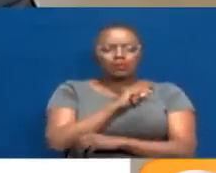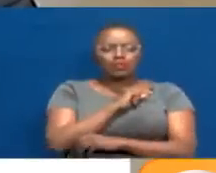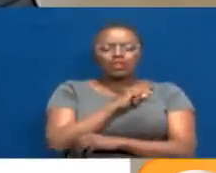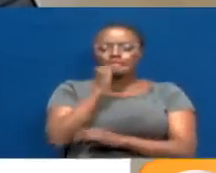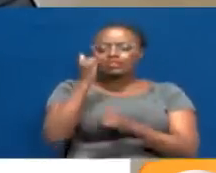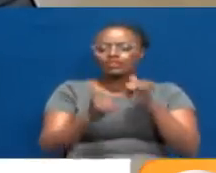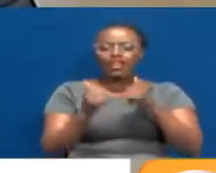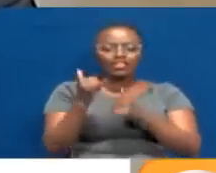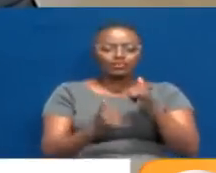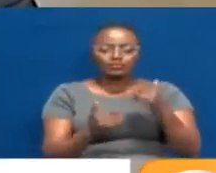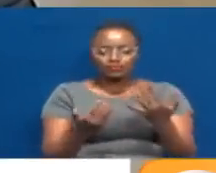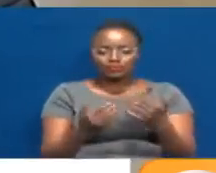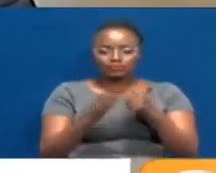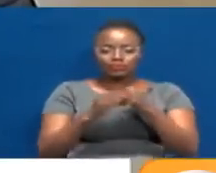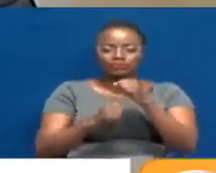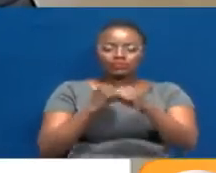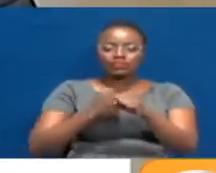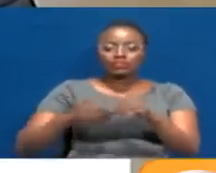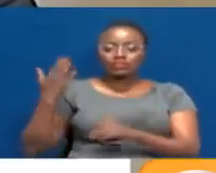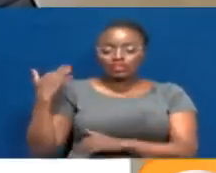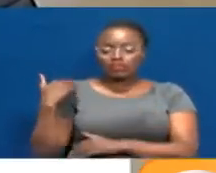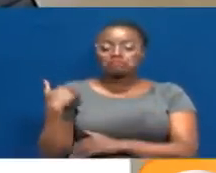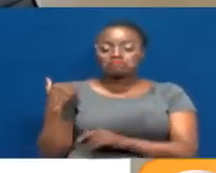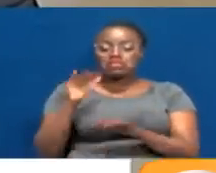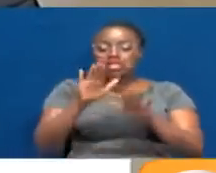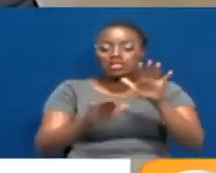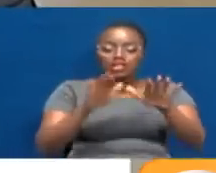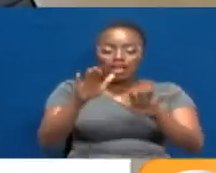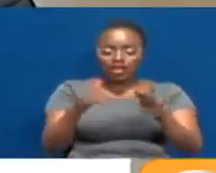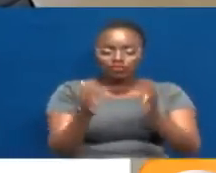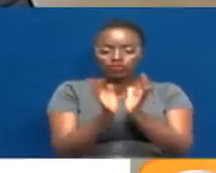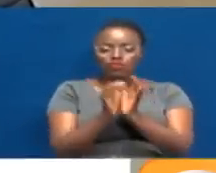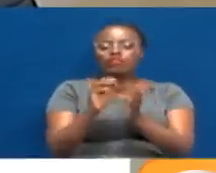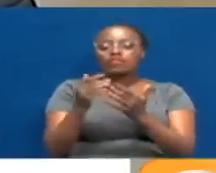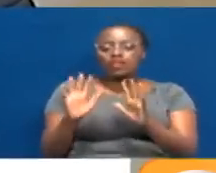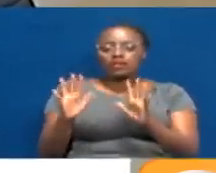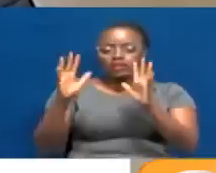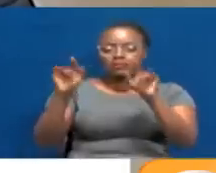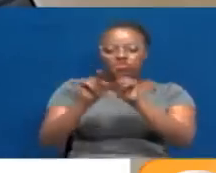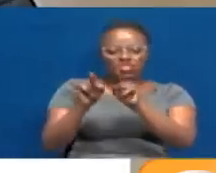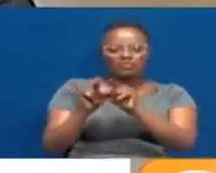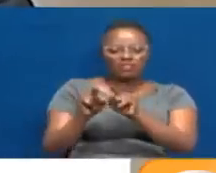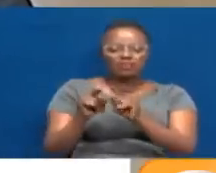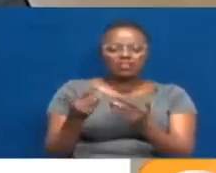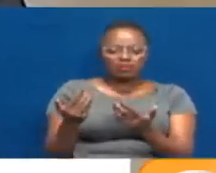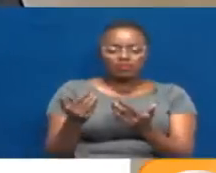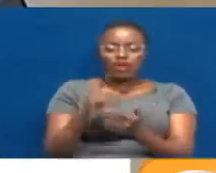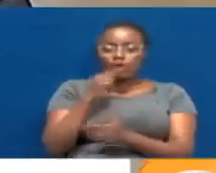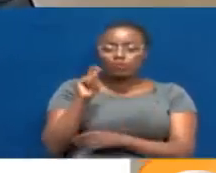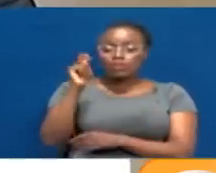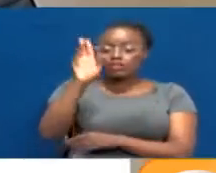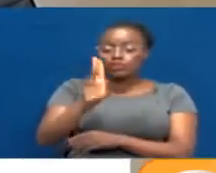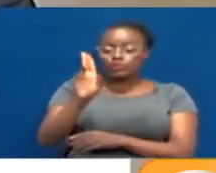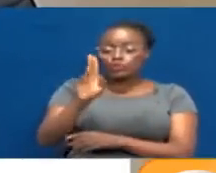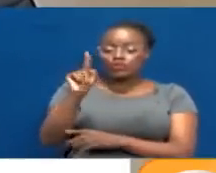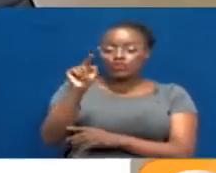pitch. 9 years ago, I was at Nyayo National Stadium for the Madaraka Day festivities. It was President Kenyatta's